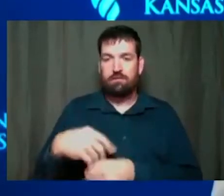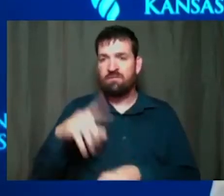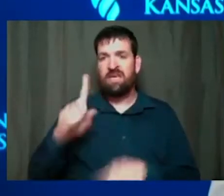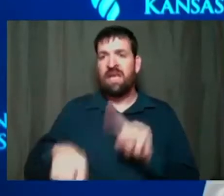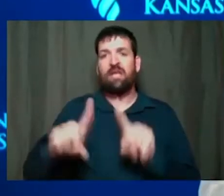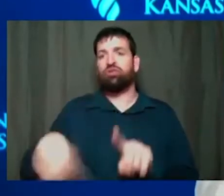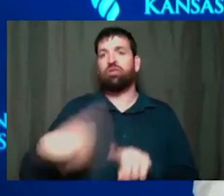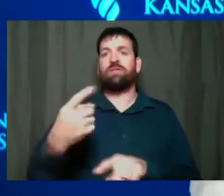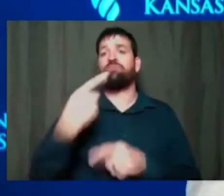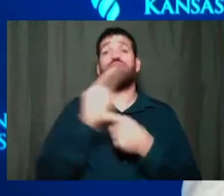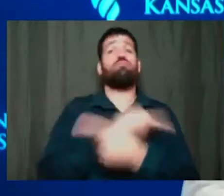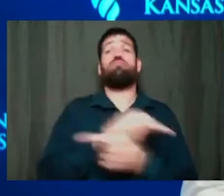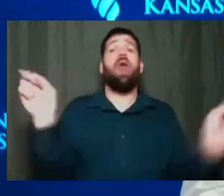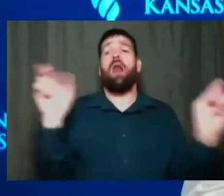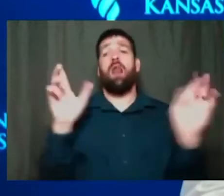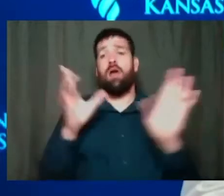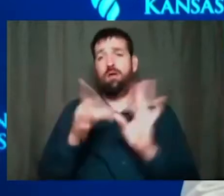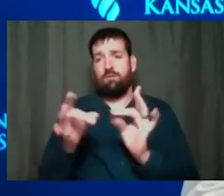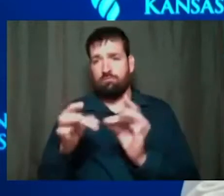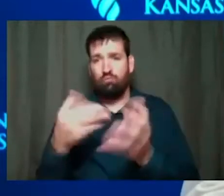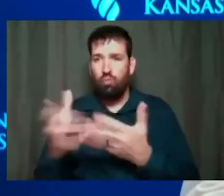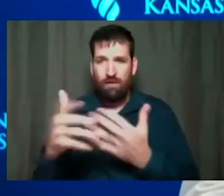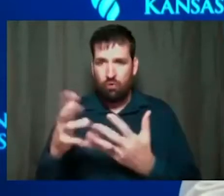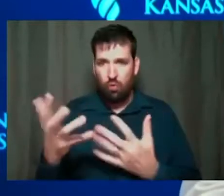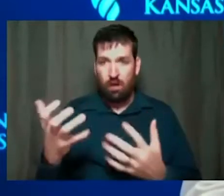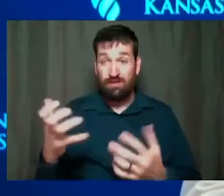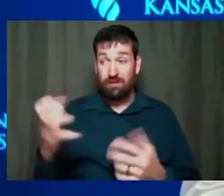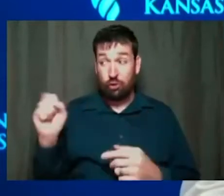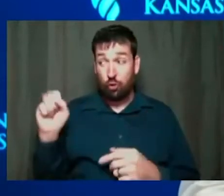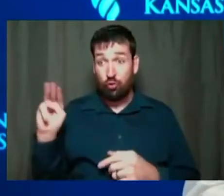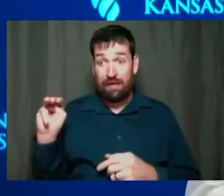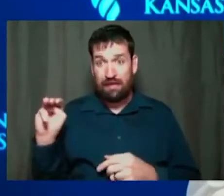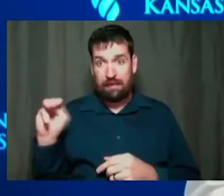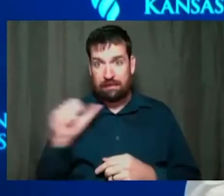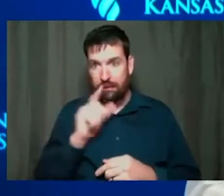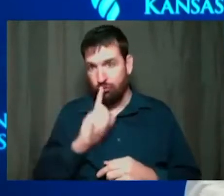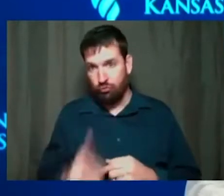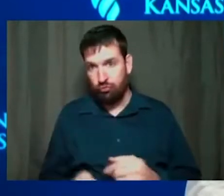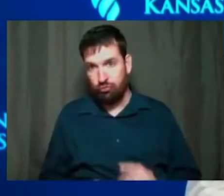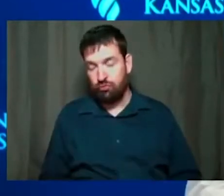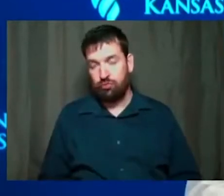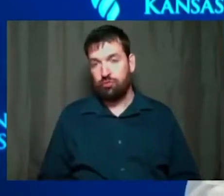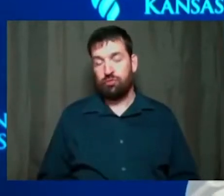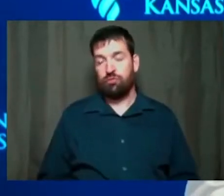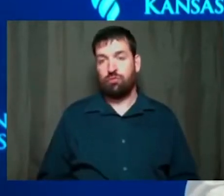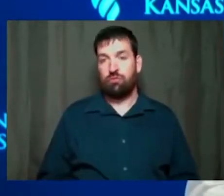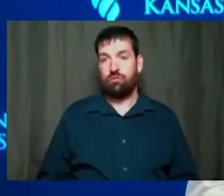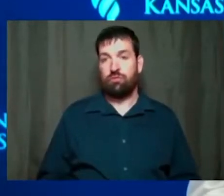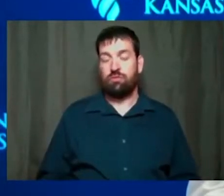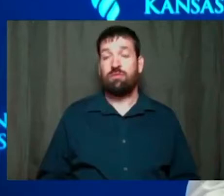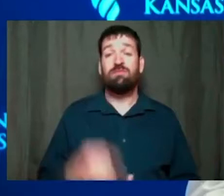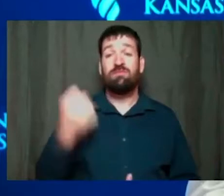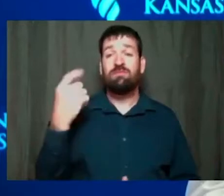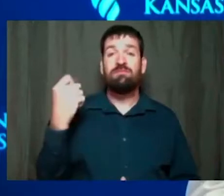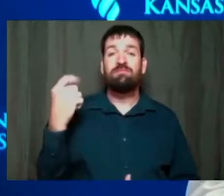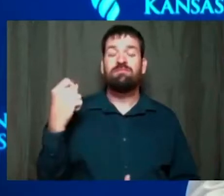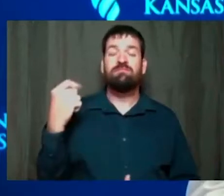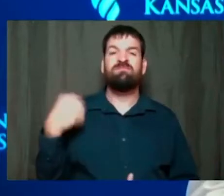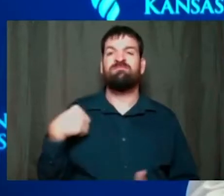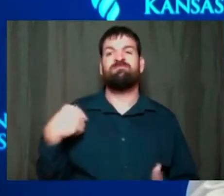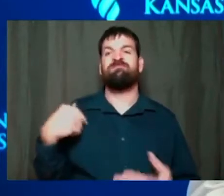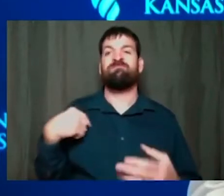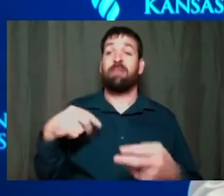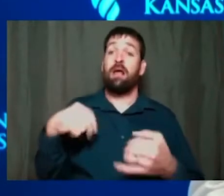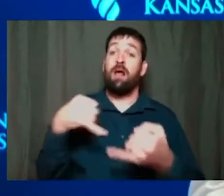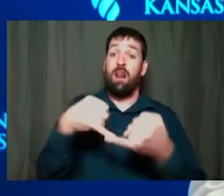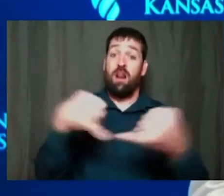want. That's not true in social media. Right. And I think there's a step over the line, and I would even go as far to say